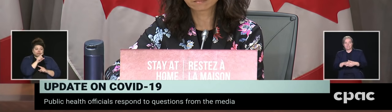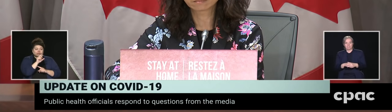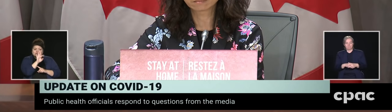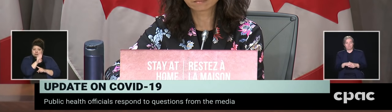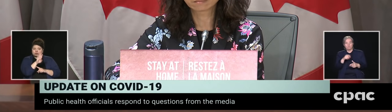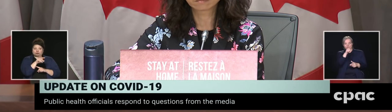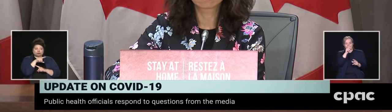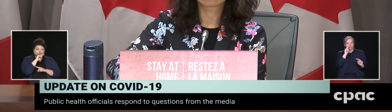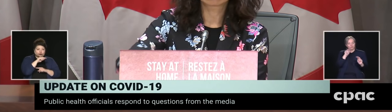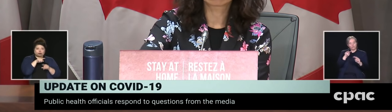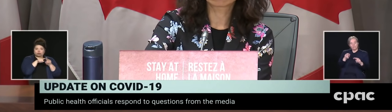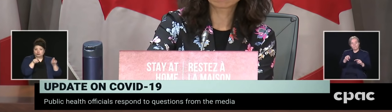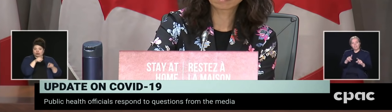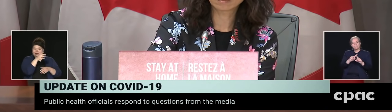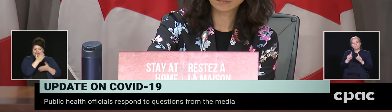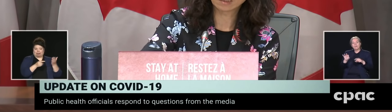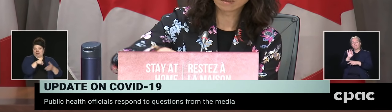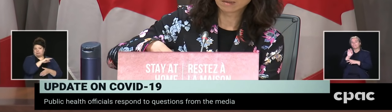possibility?